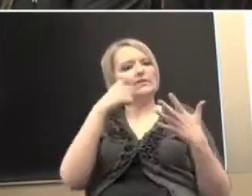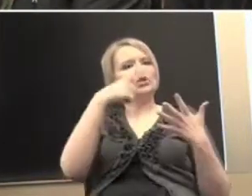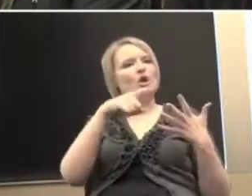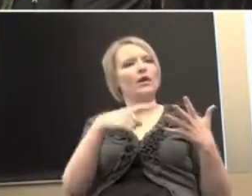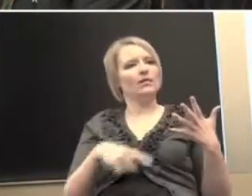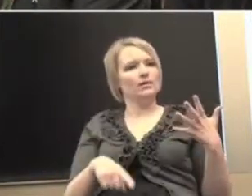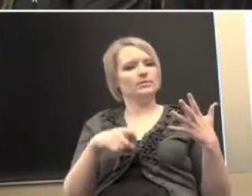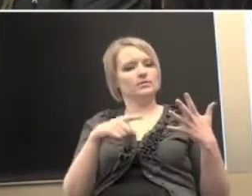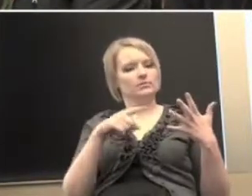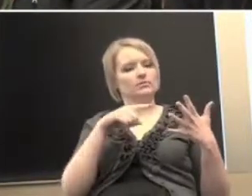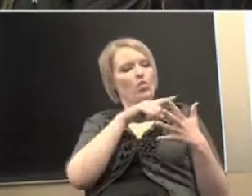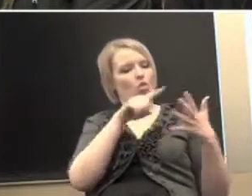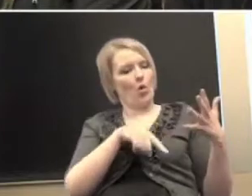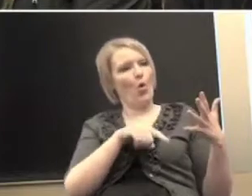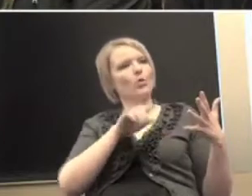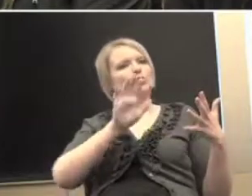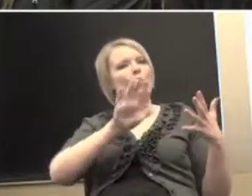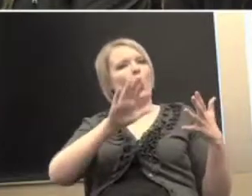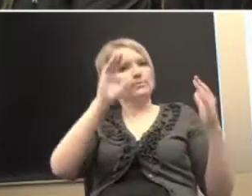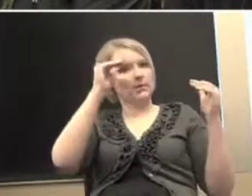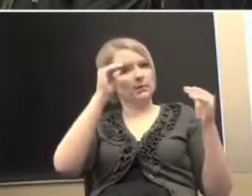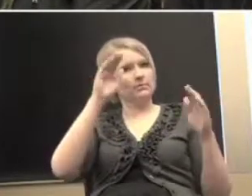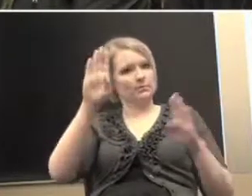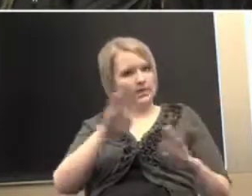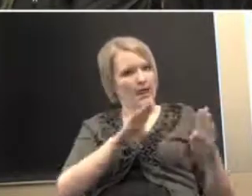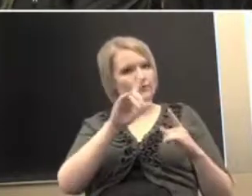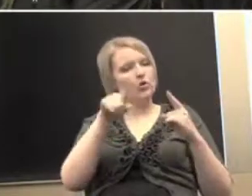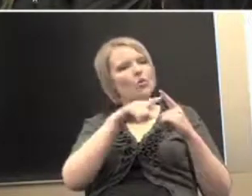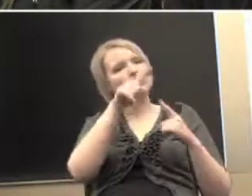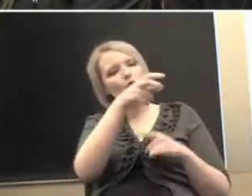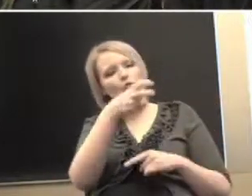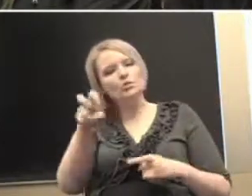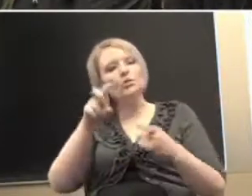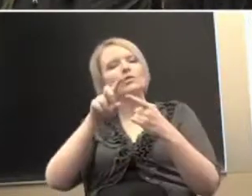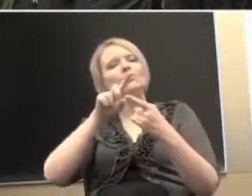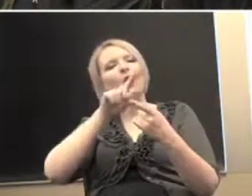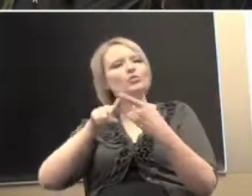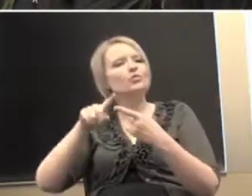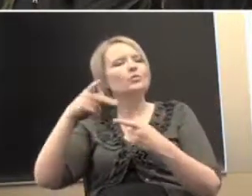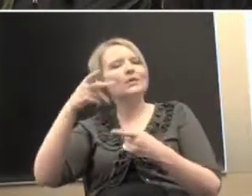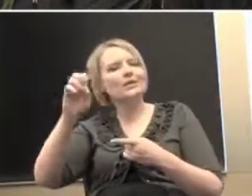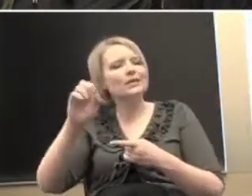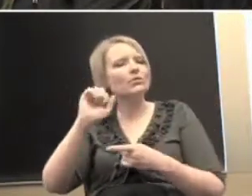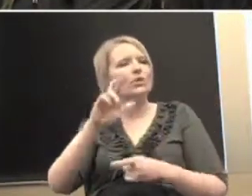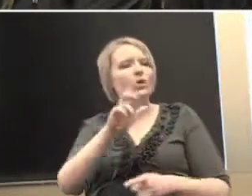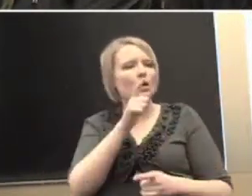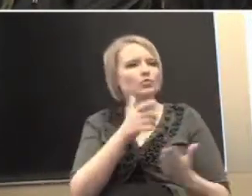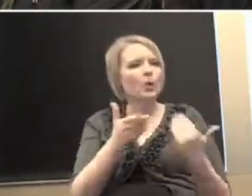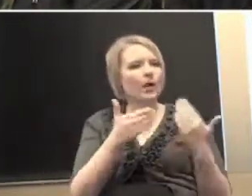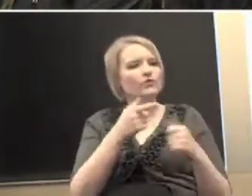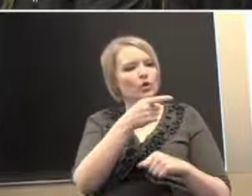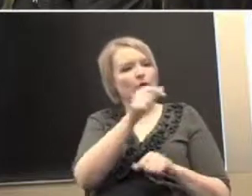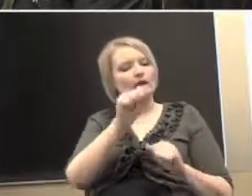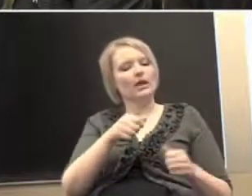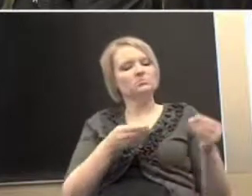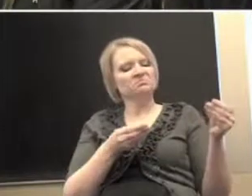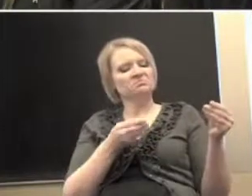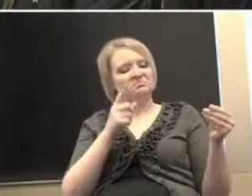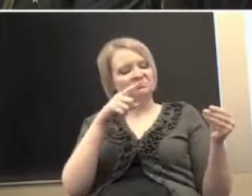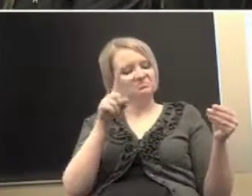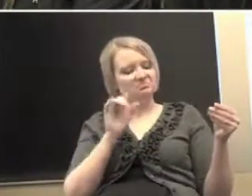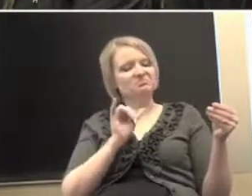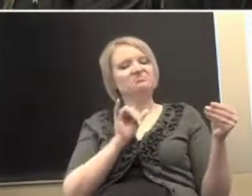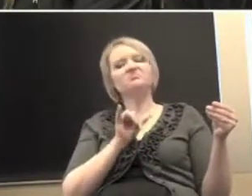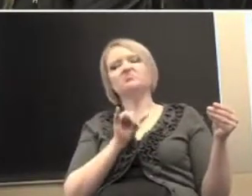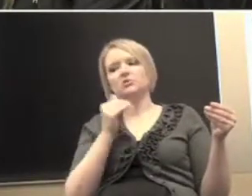expected behaviors when he is transitioning or going to PE or going to lunch, so he can self-monitor. And